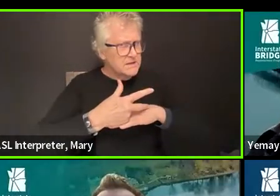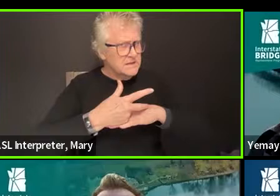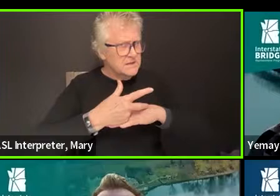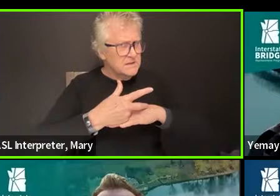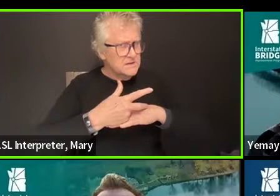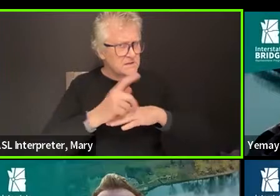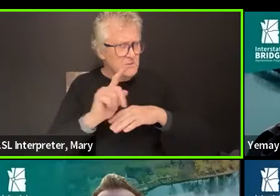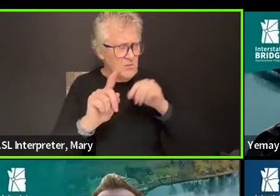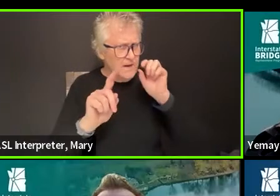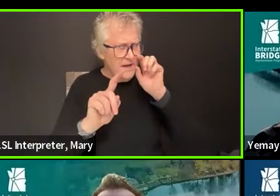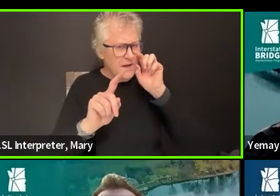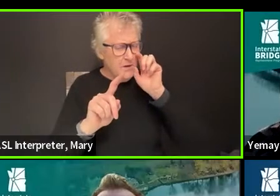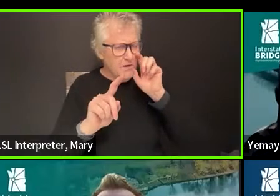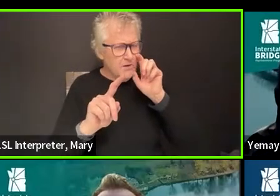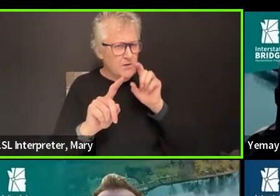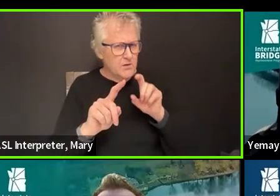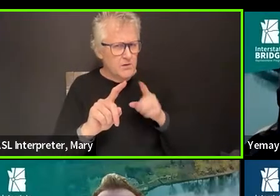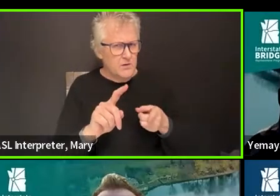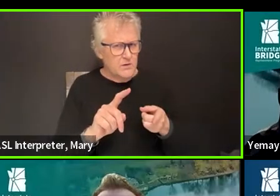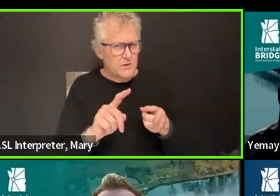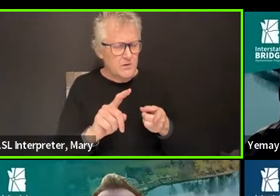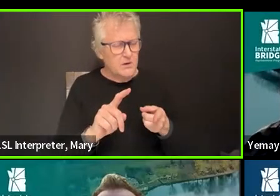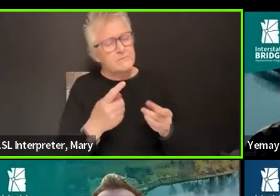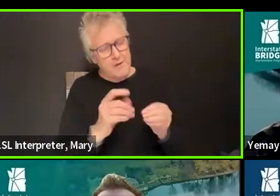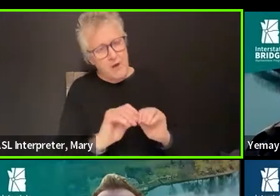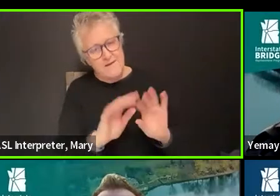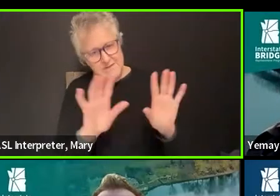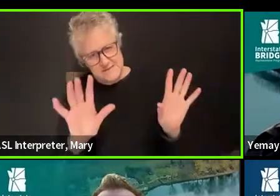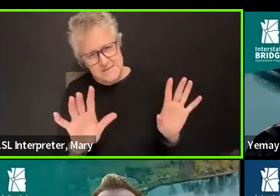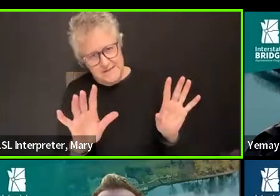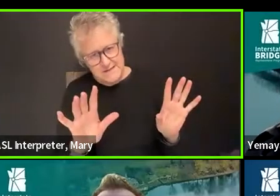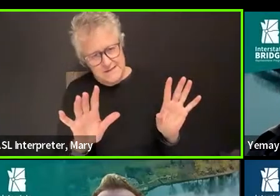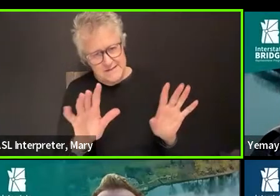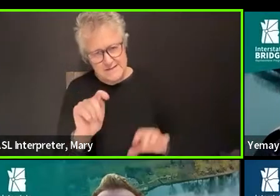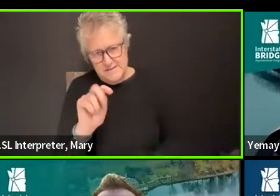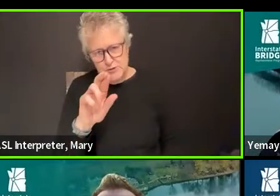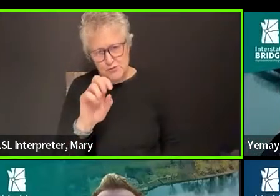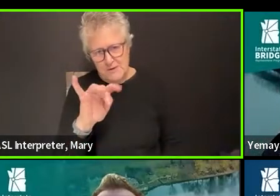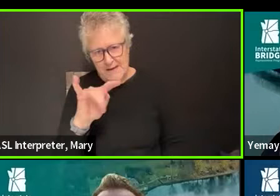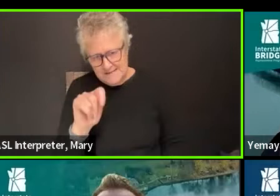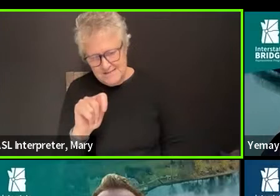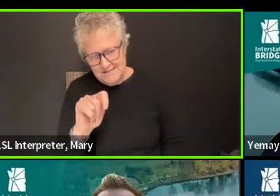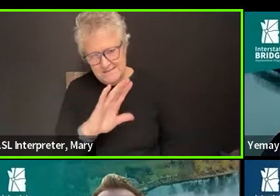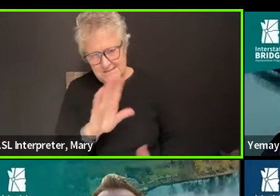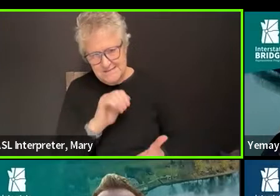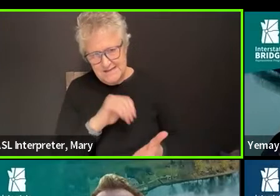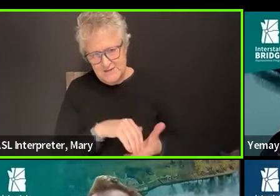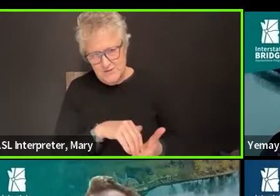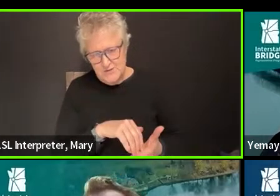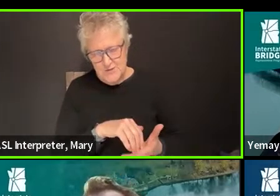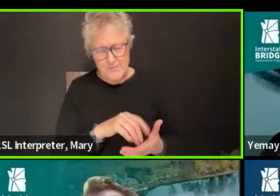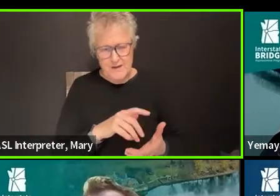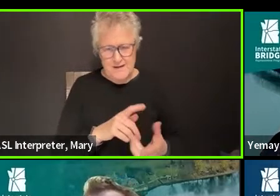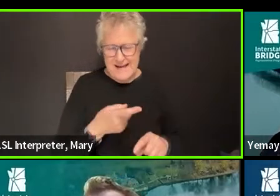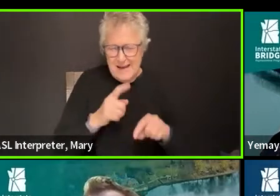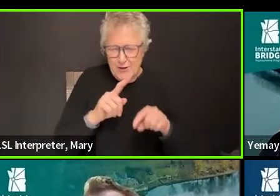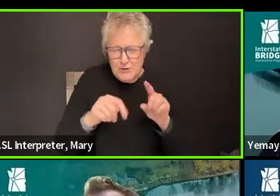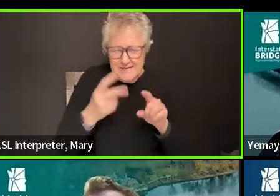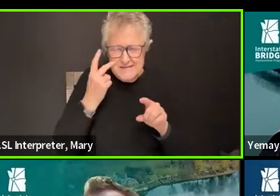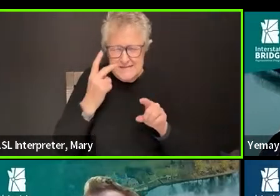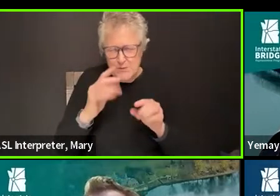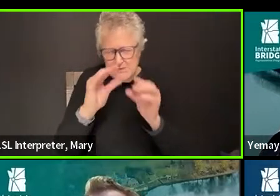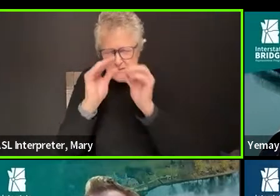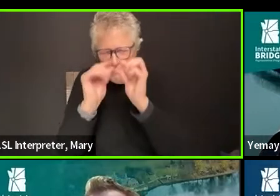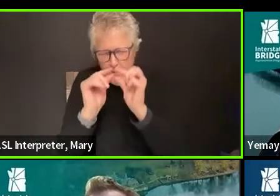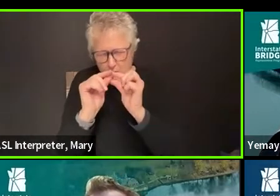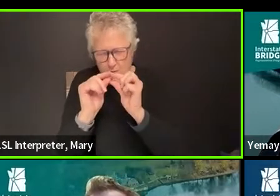of the maps that you showed us, because obviously it's a transit center. So I couldn't see it. It was kind of small. Okay. Well,